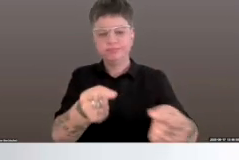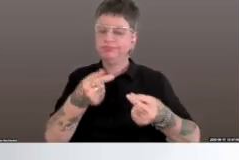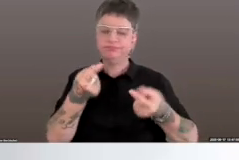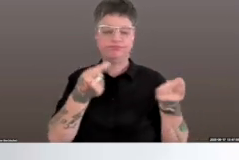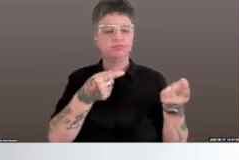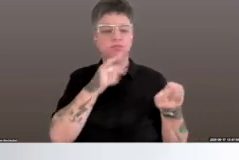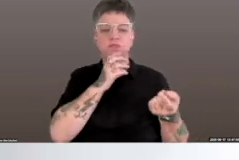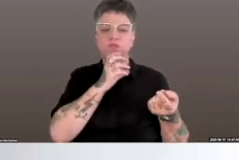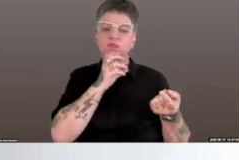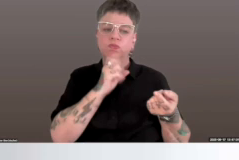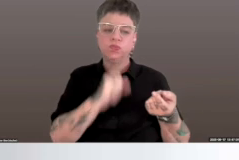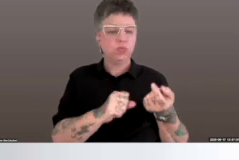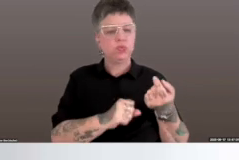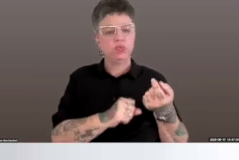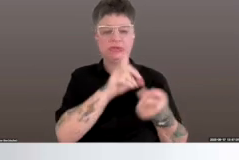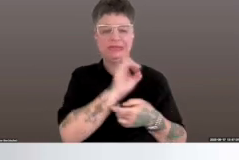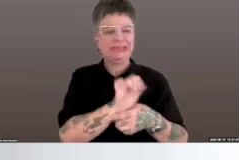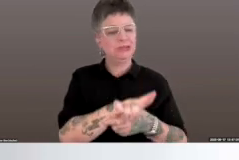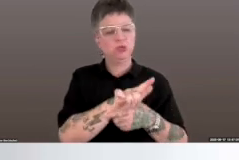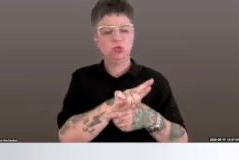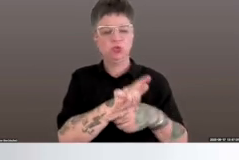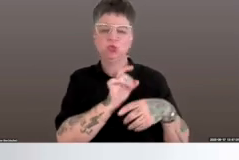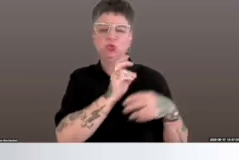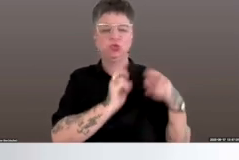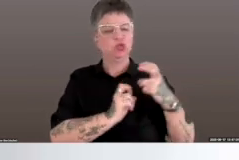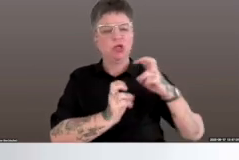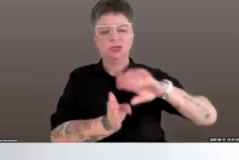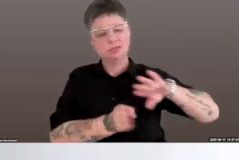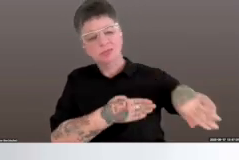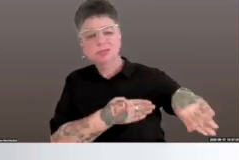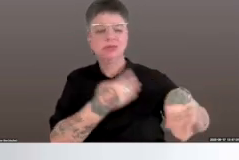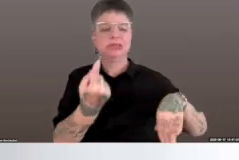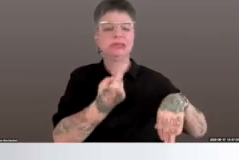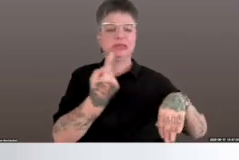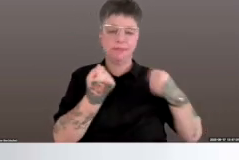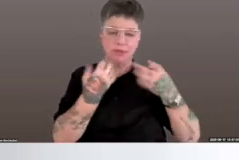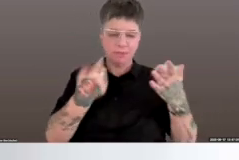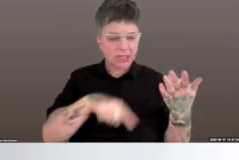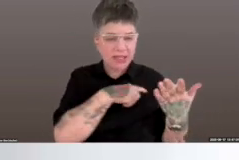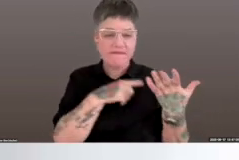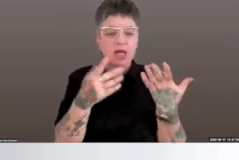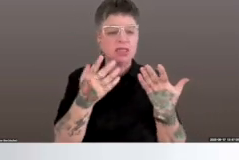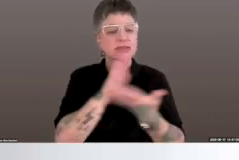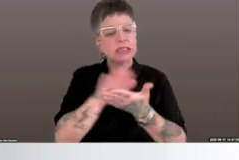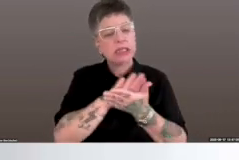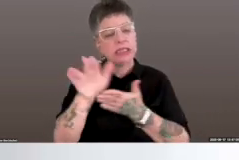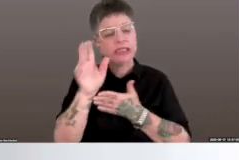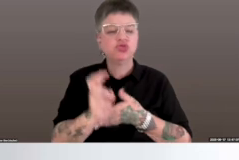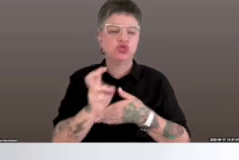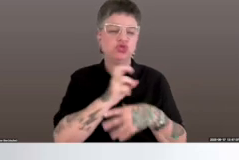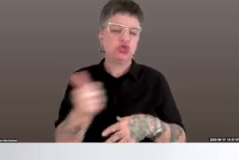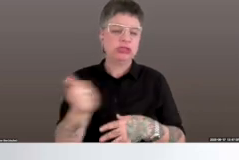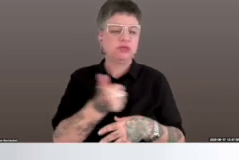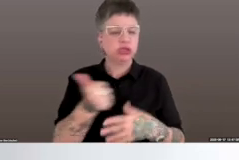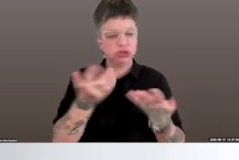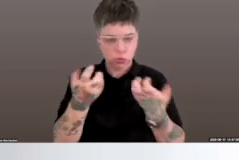old polluting diesel trucks really is something that I think many of us, and certainly the clean transportation field, would like to see.